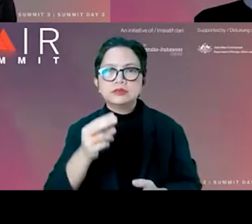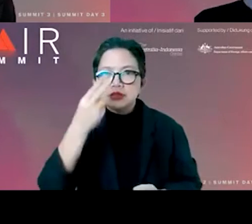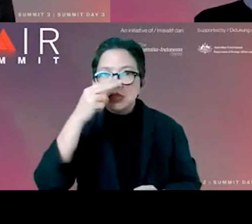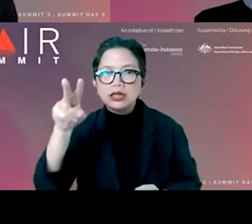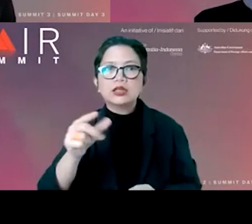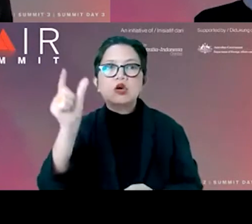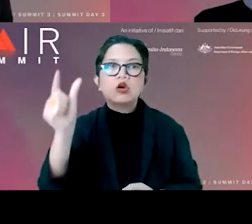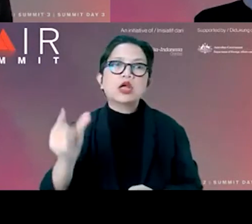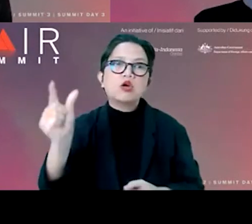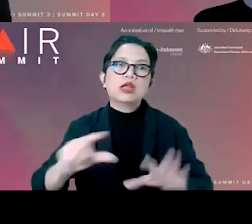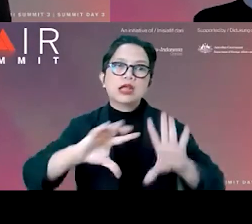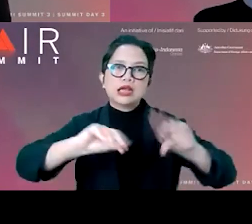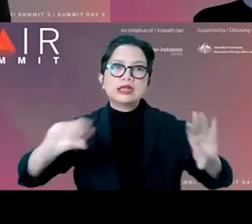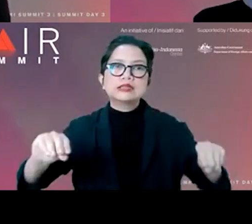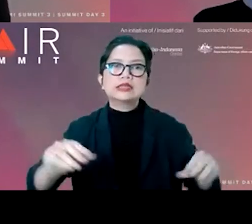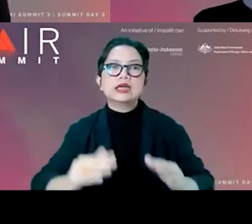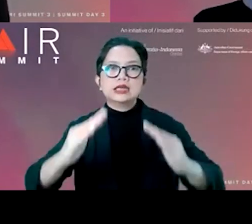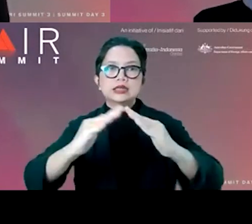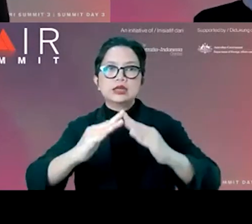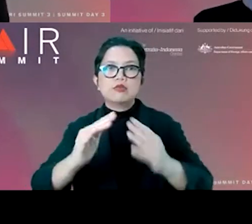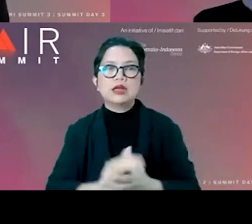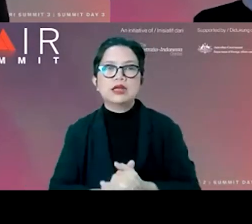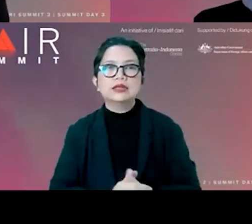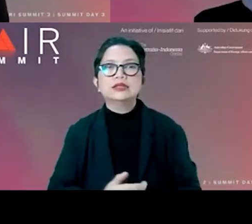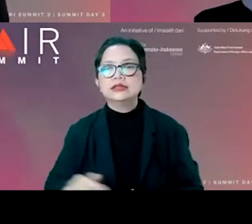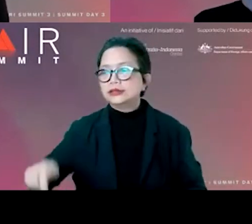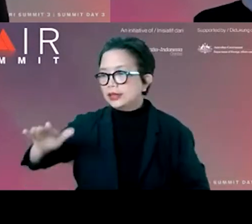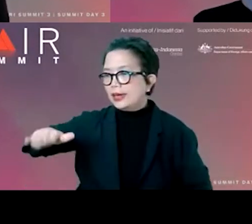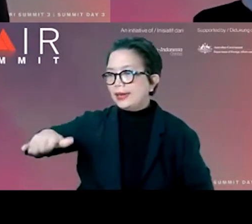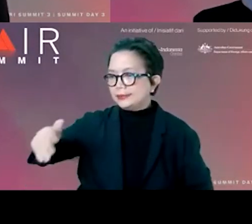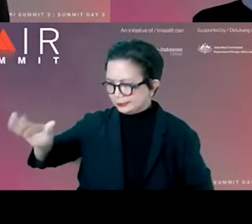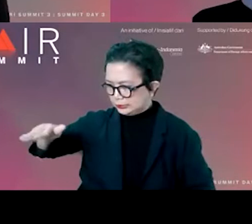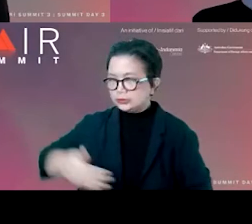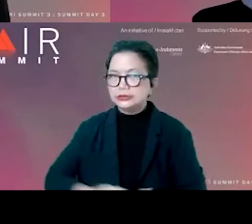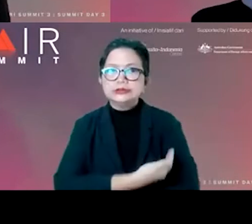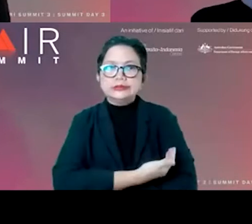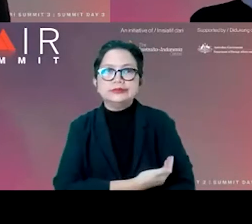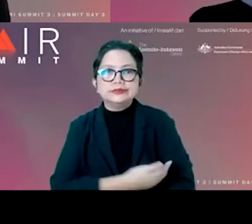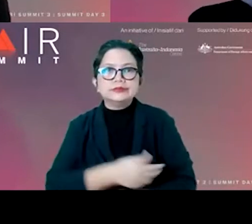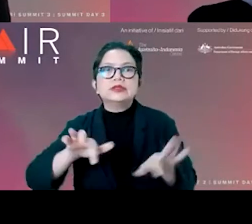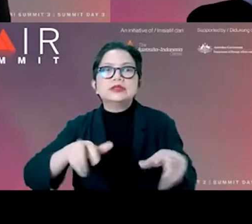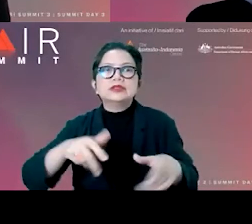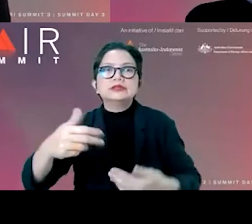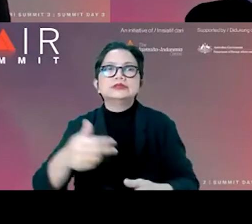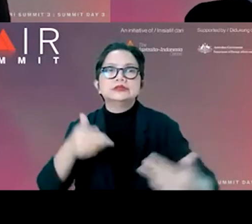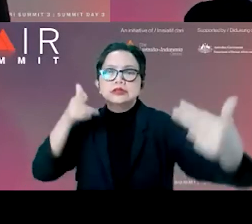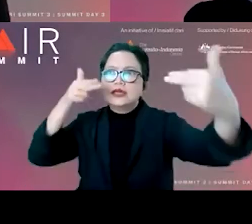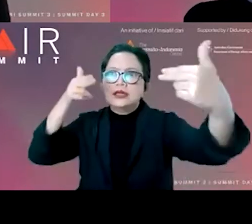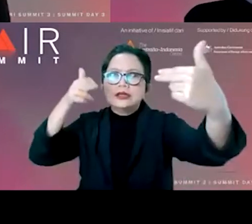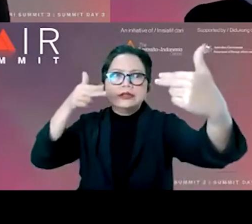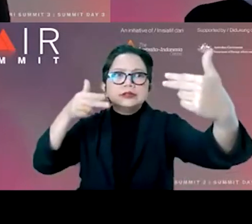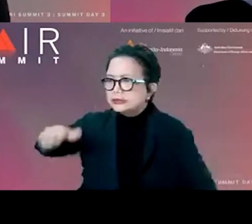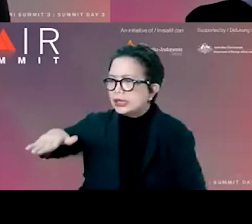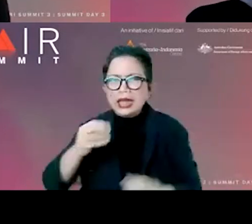lap, or the kids running around and joining the video call. And there's been a lot of kids out of school, and an interesting sort of statistic I looked at,